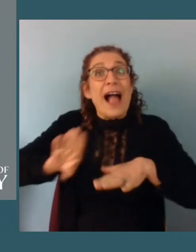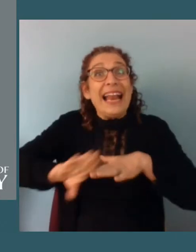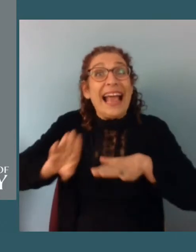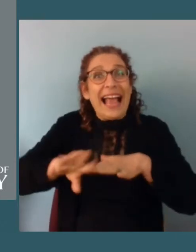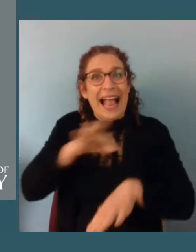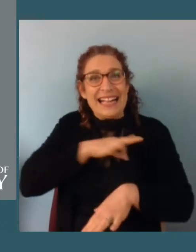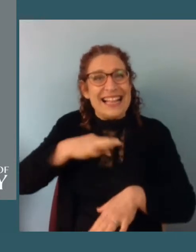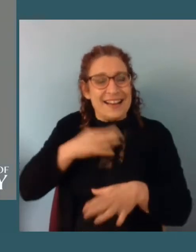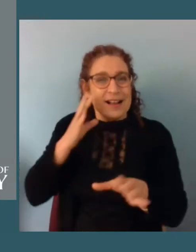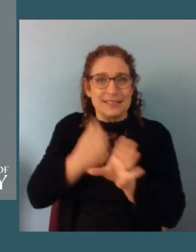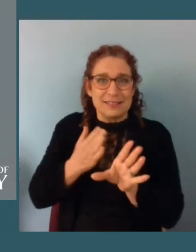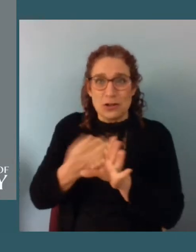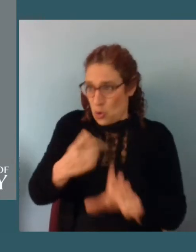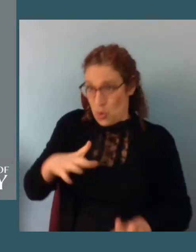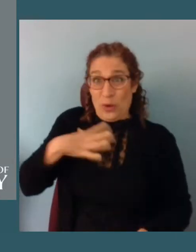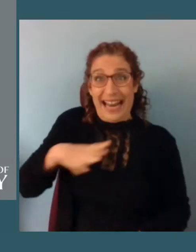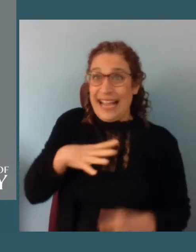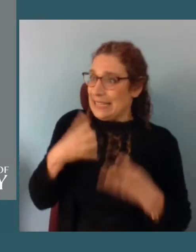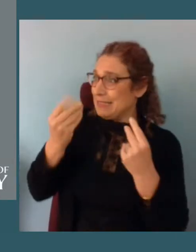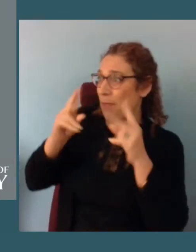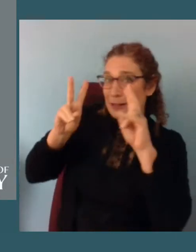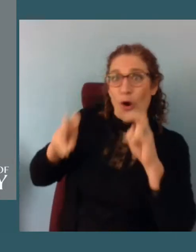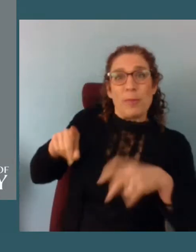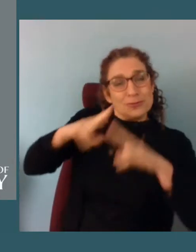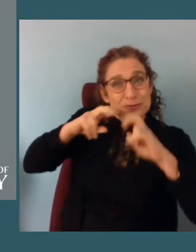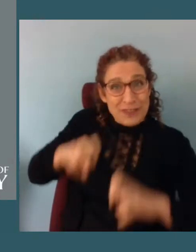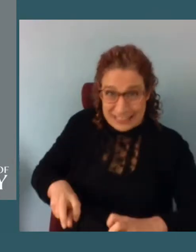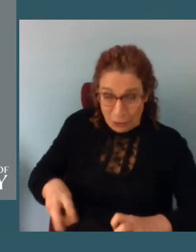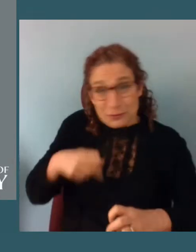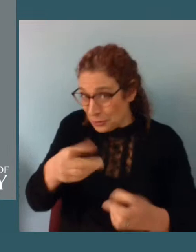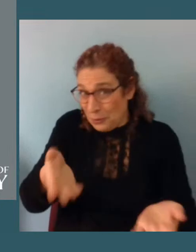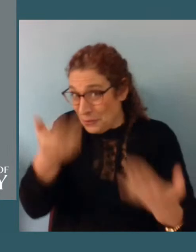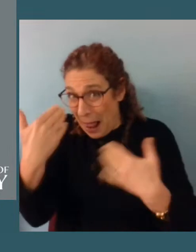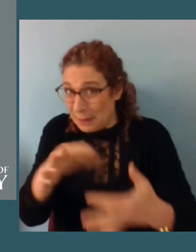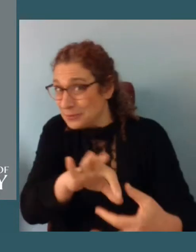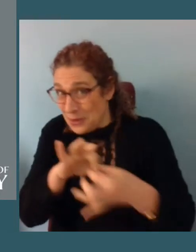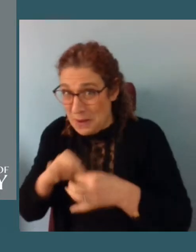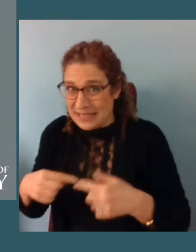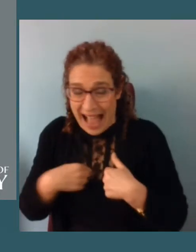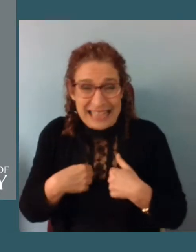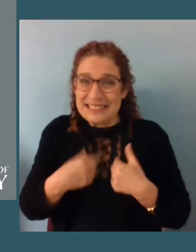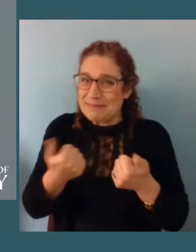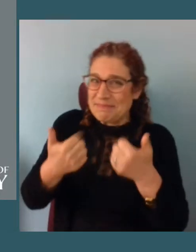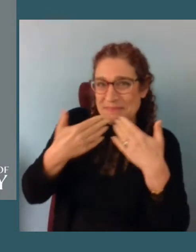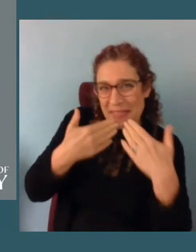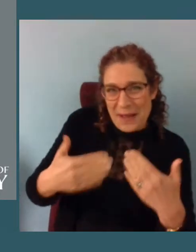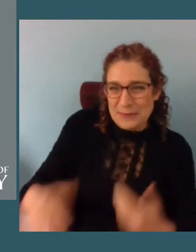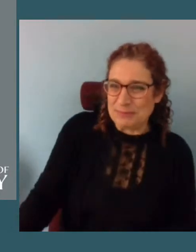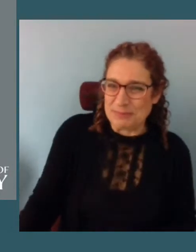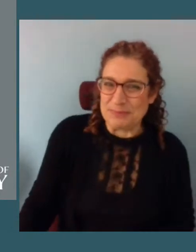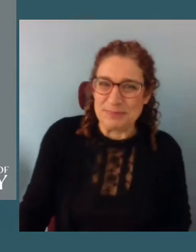on things over their time with us at Surrey. And yes, thank you again.